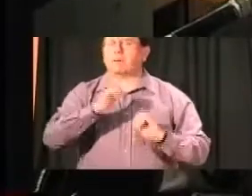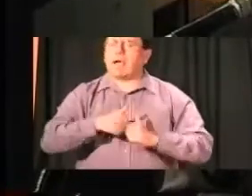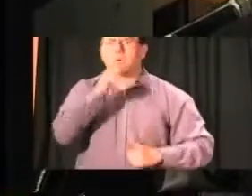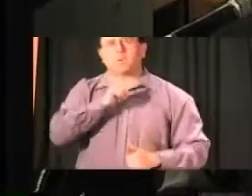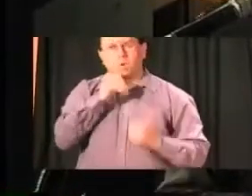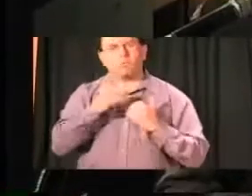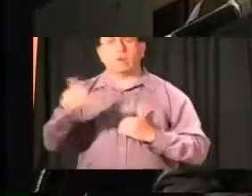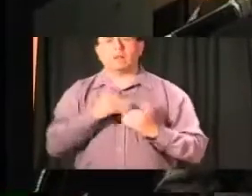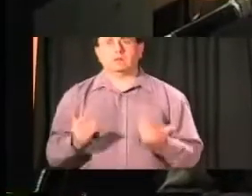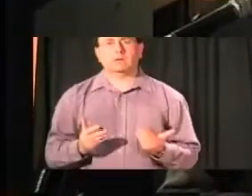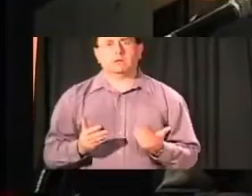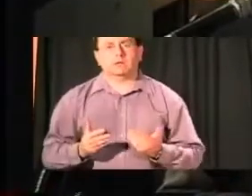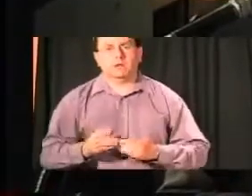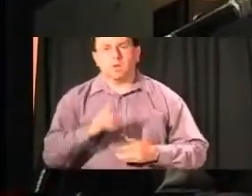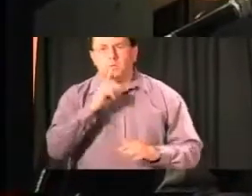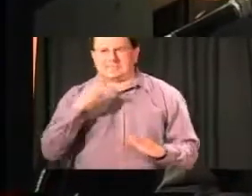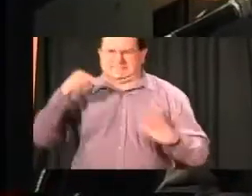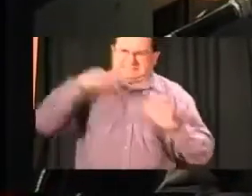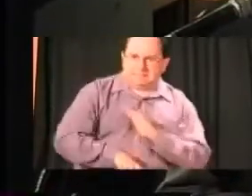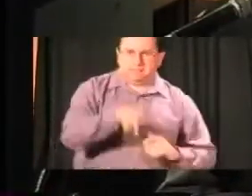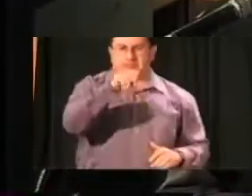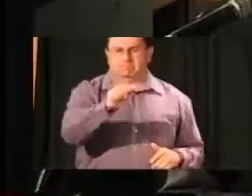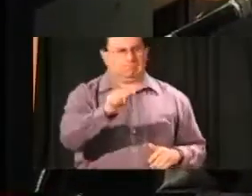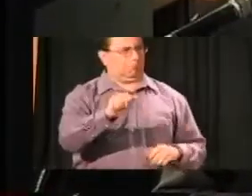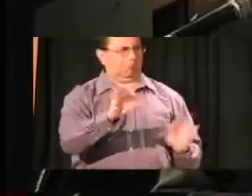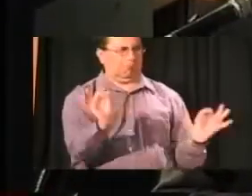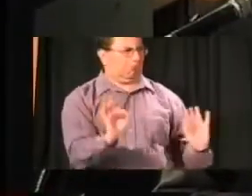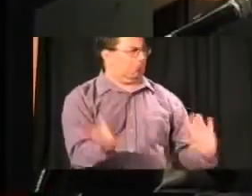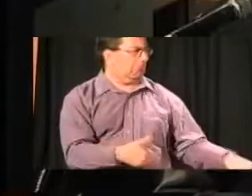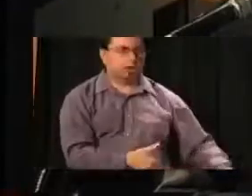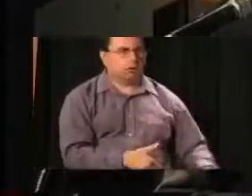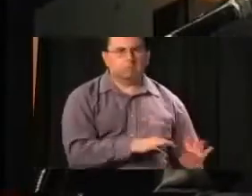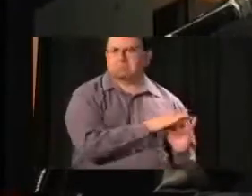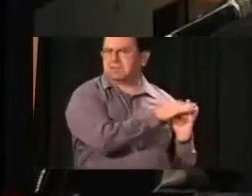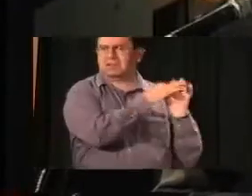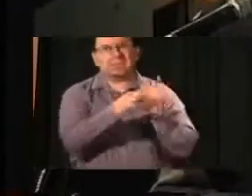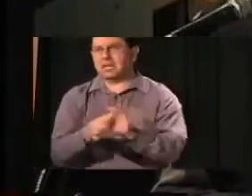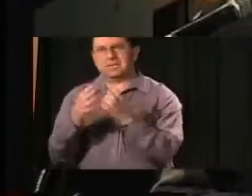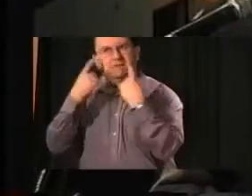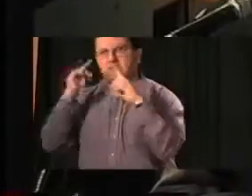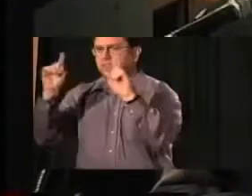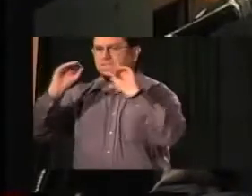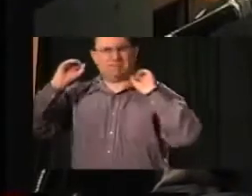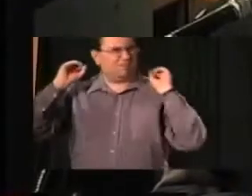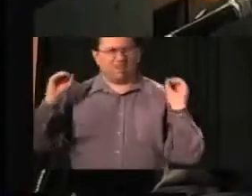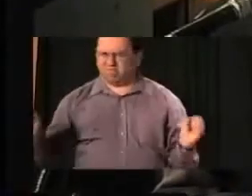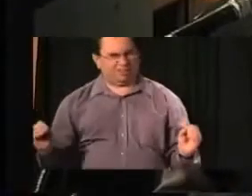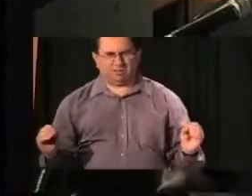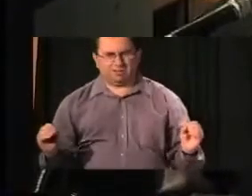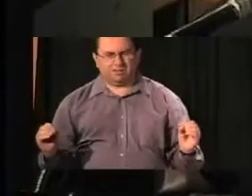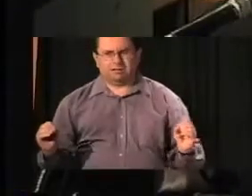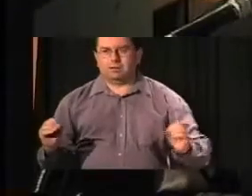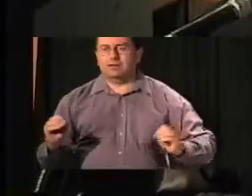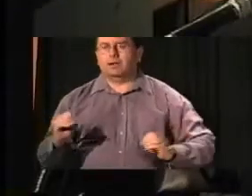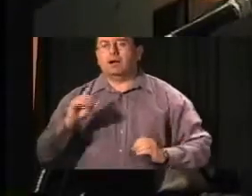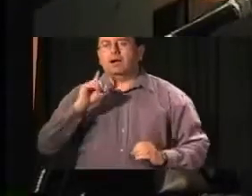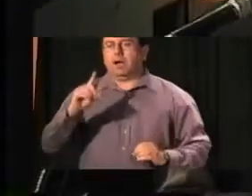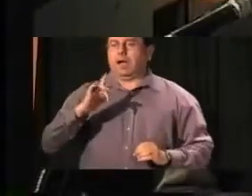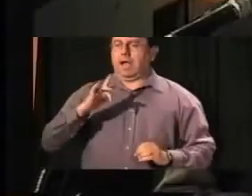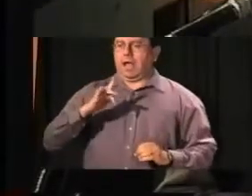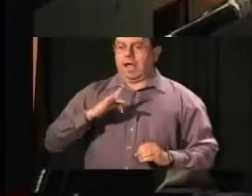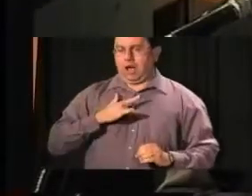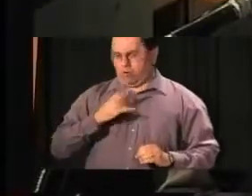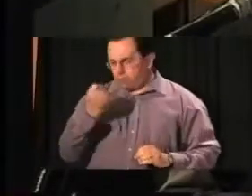to be unrelated to coping success. No correlation whatsoever. Zilch. Interpretation